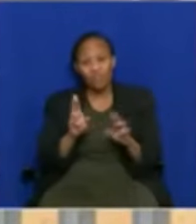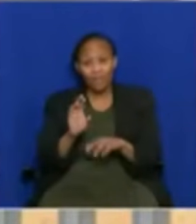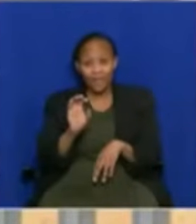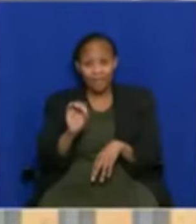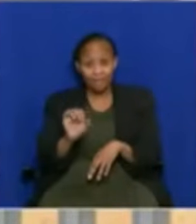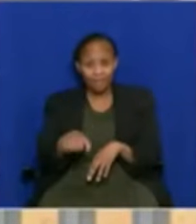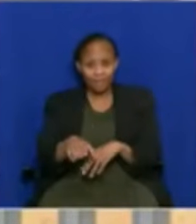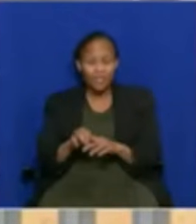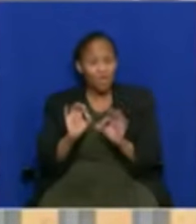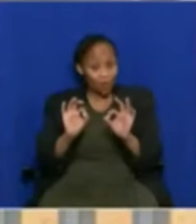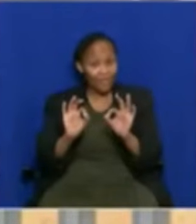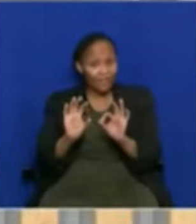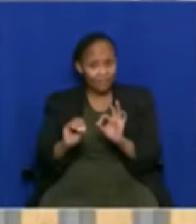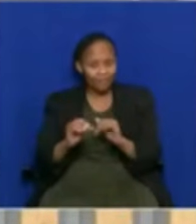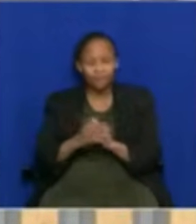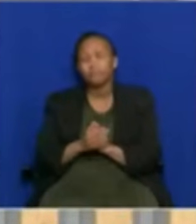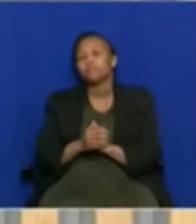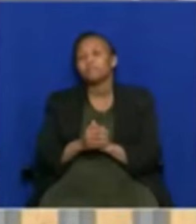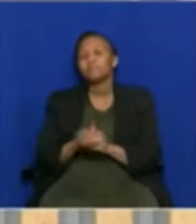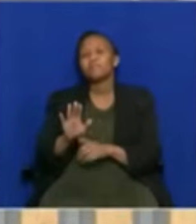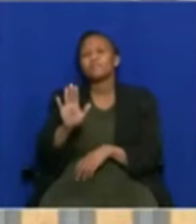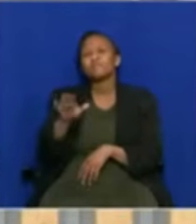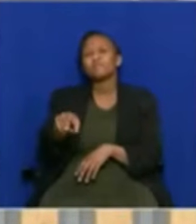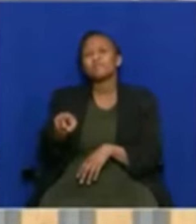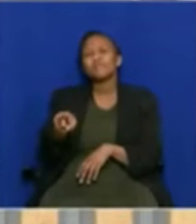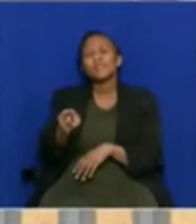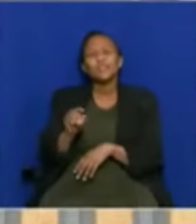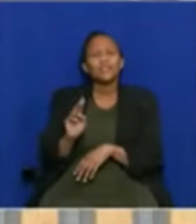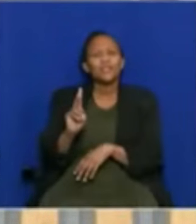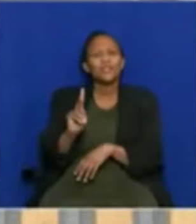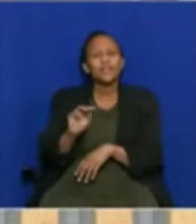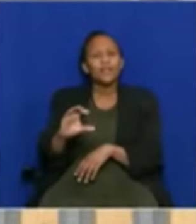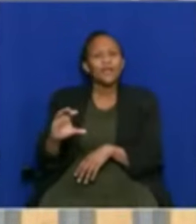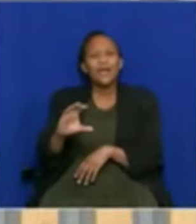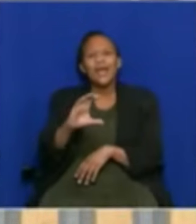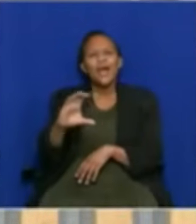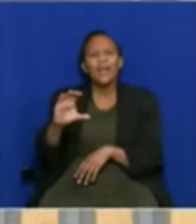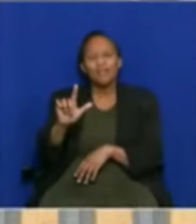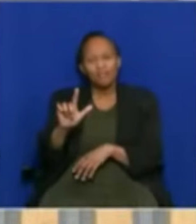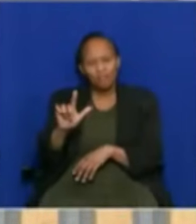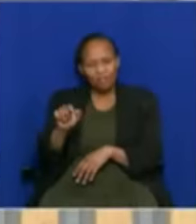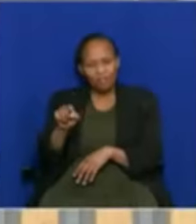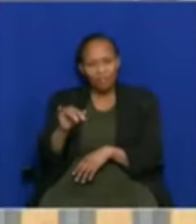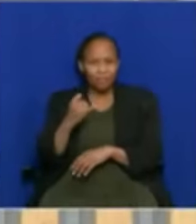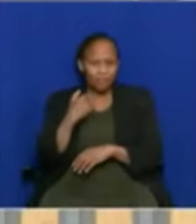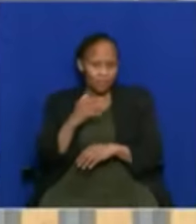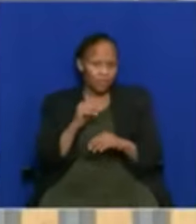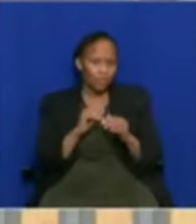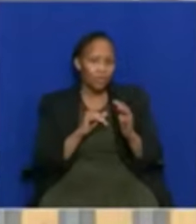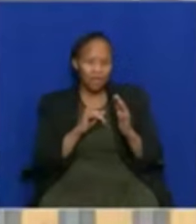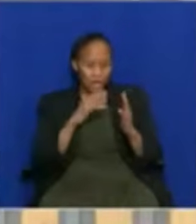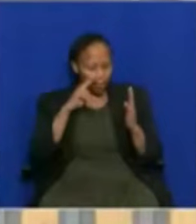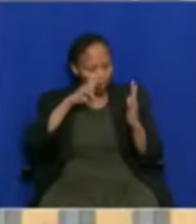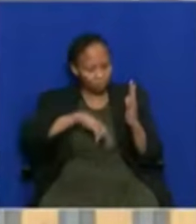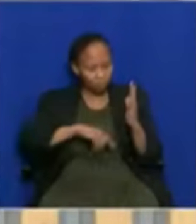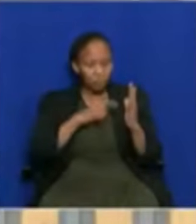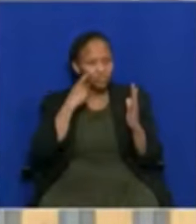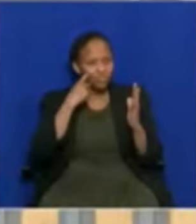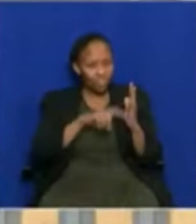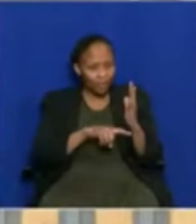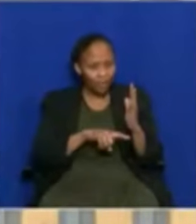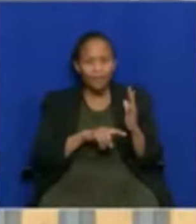the description of the cases in the Cape Town dockets and the